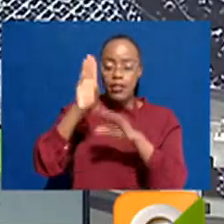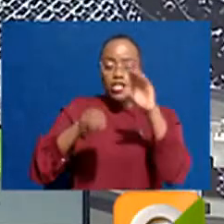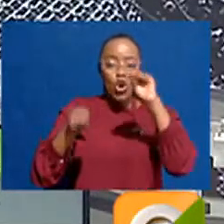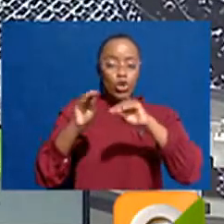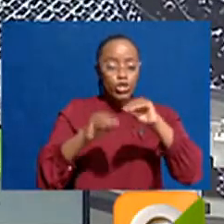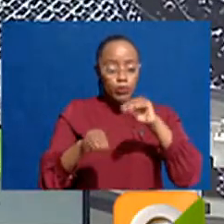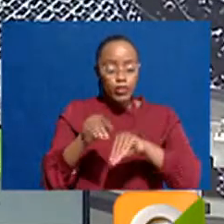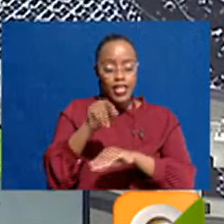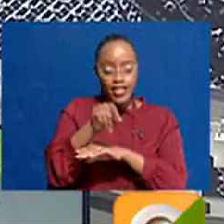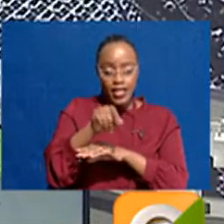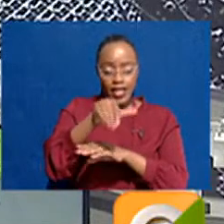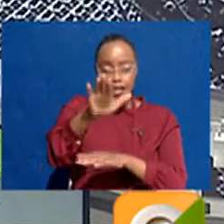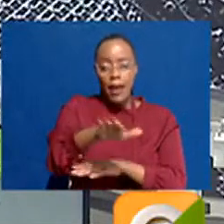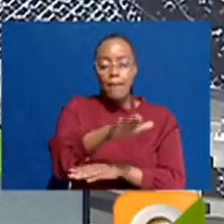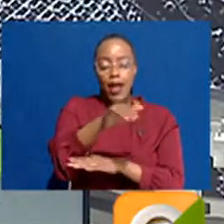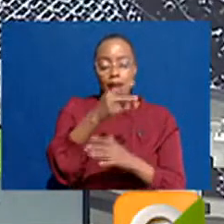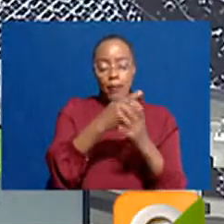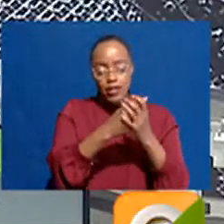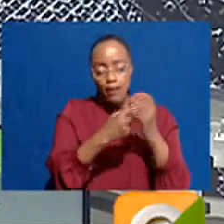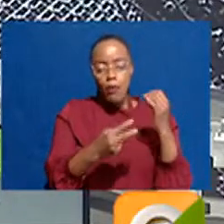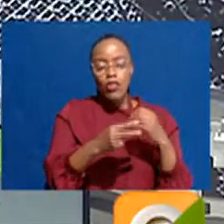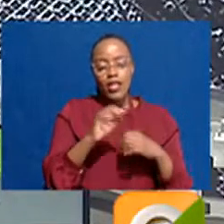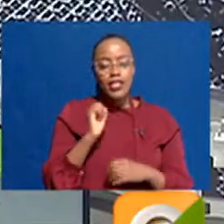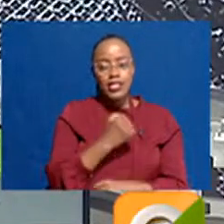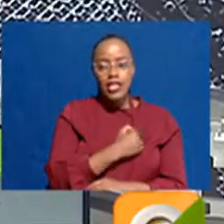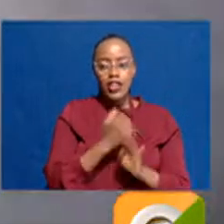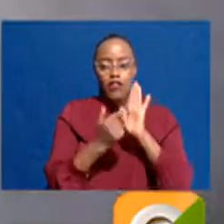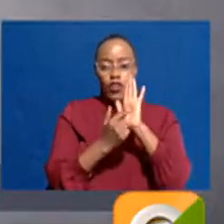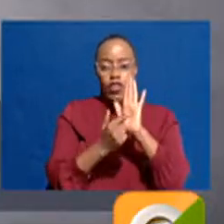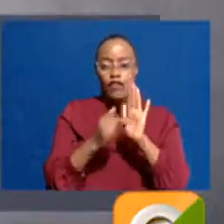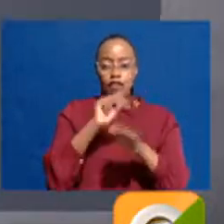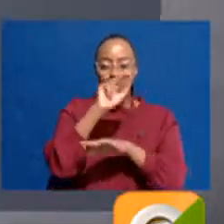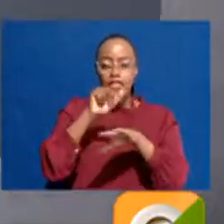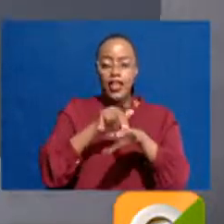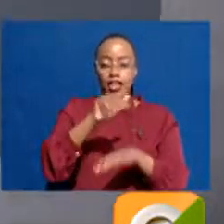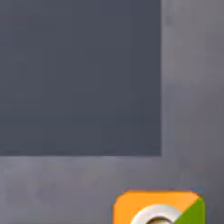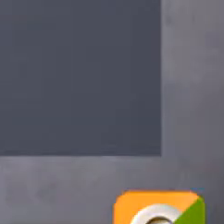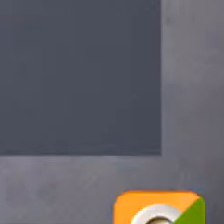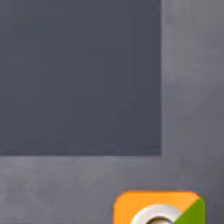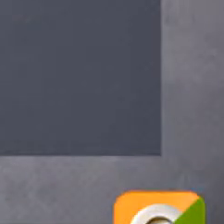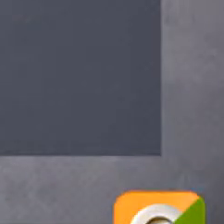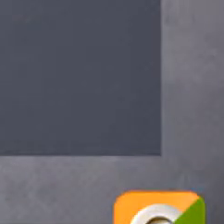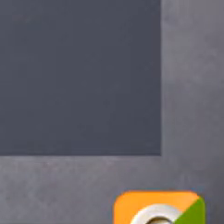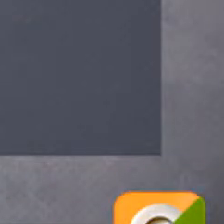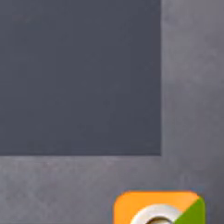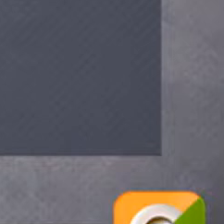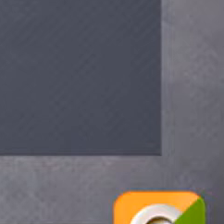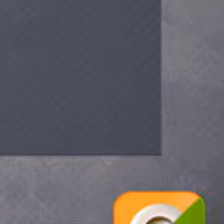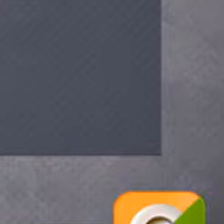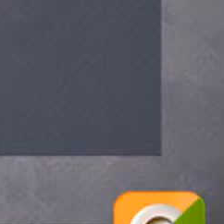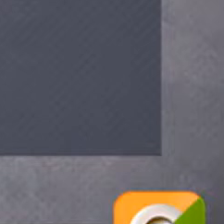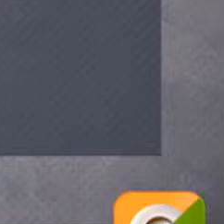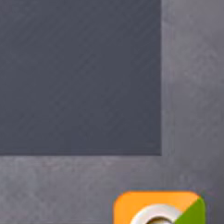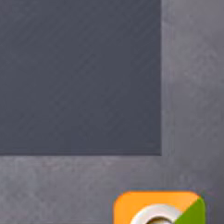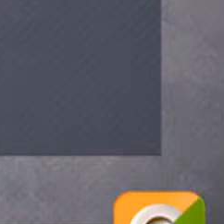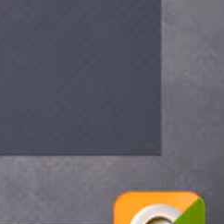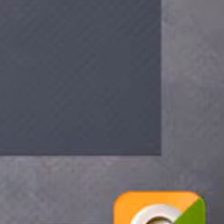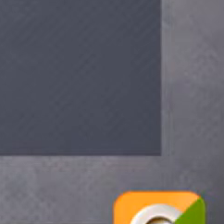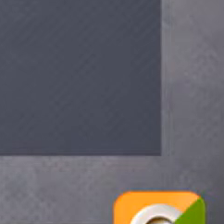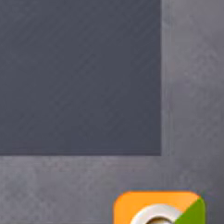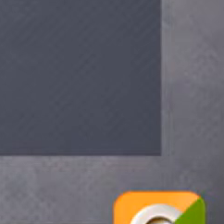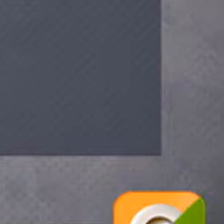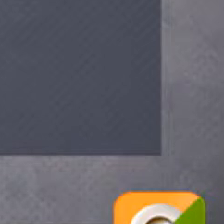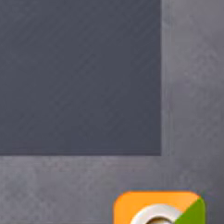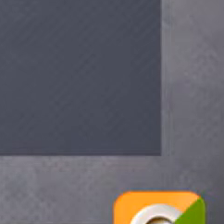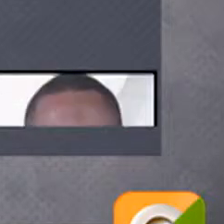contributions on the floor of both houses. For instance, in the National Assembly, the most active MPs were as follows: